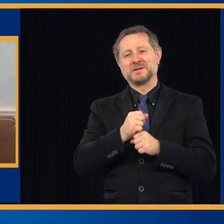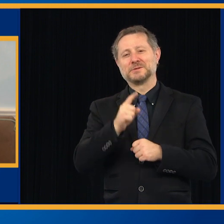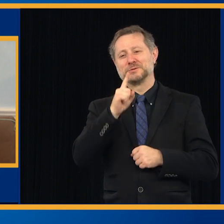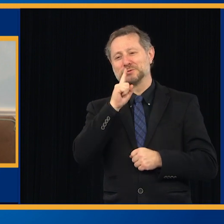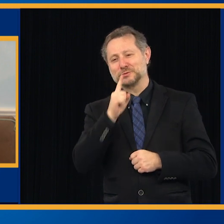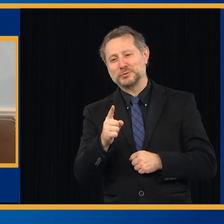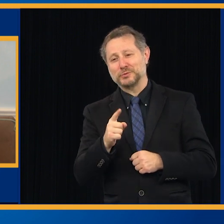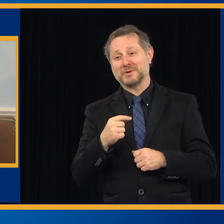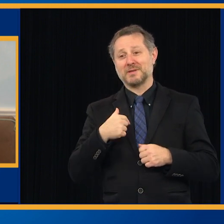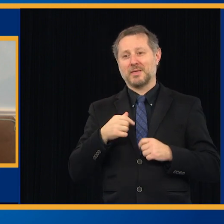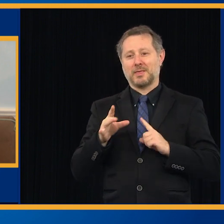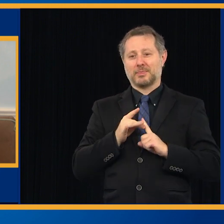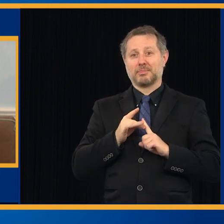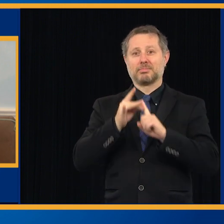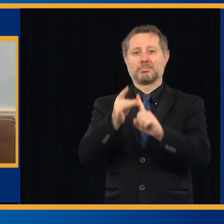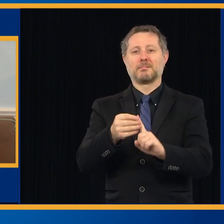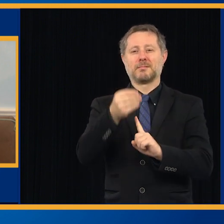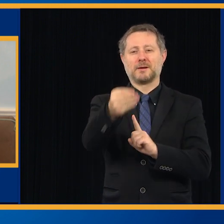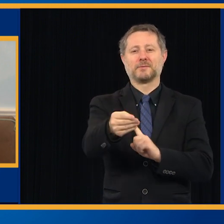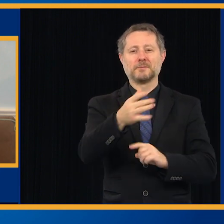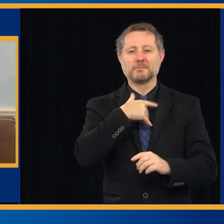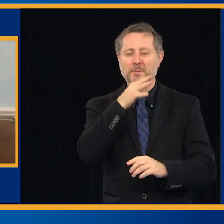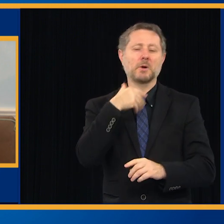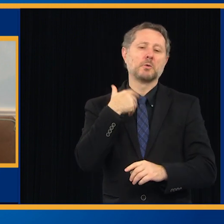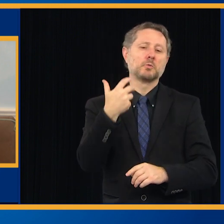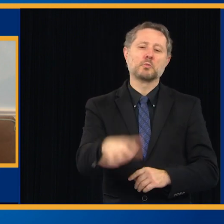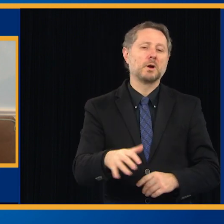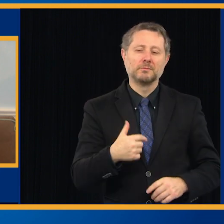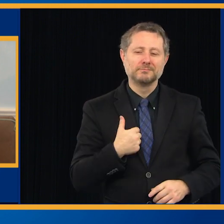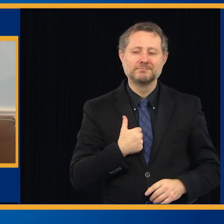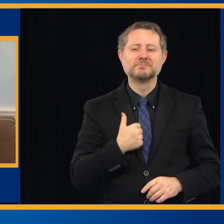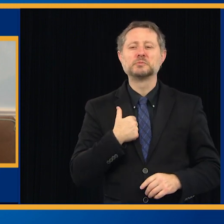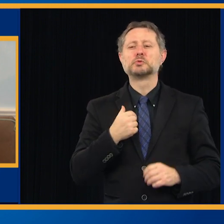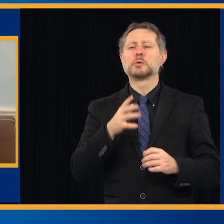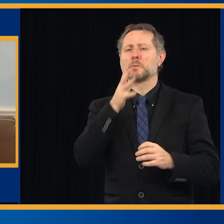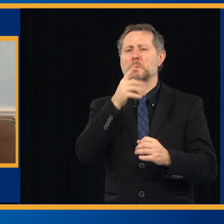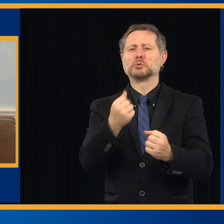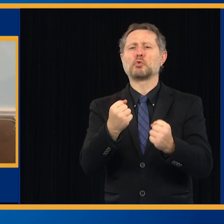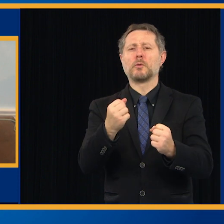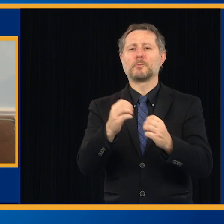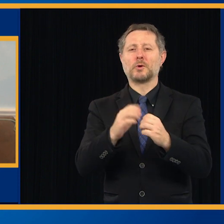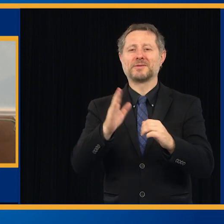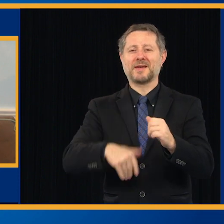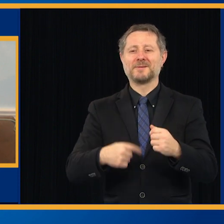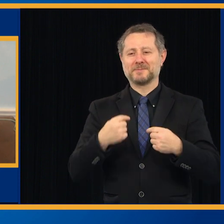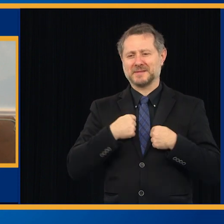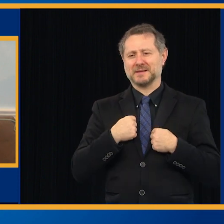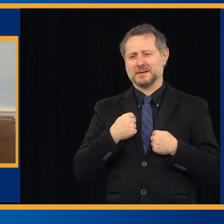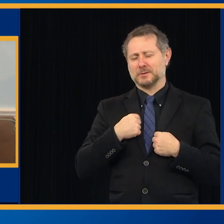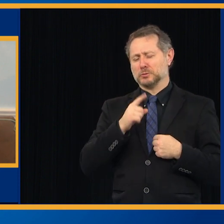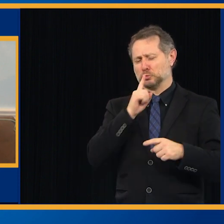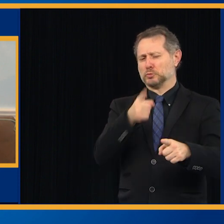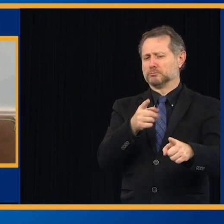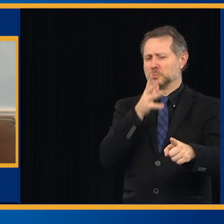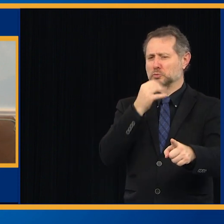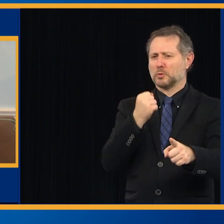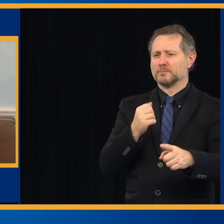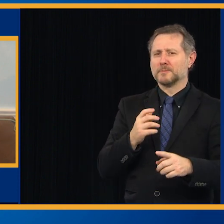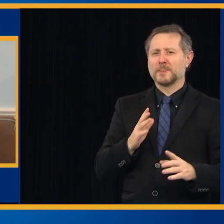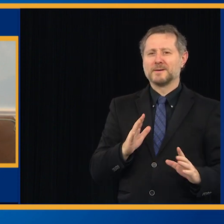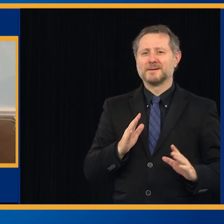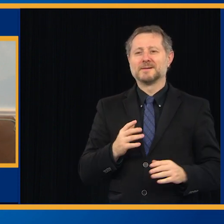infect her with anything. She's stronger than I am, and she's smarter than I am, but I just want to make